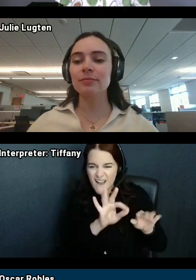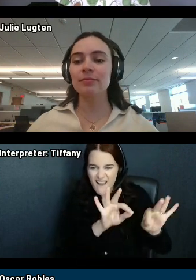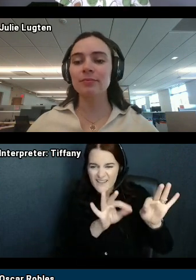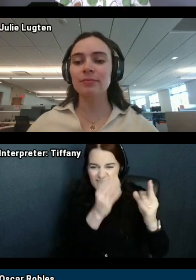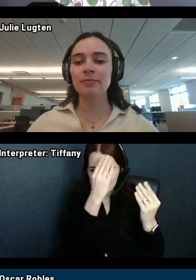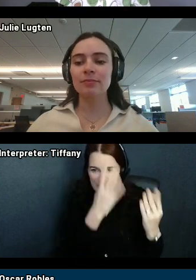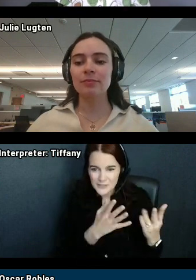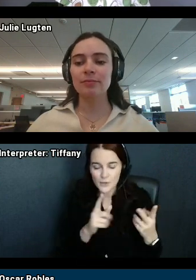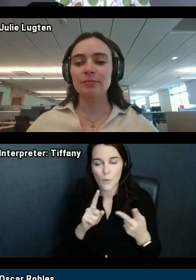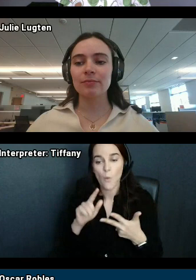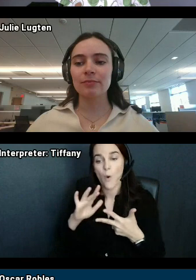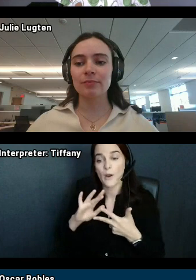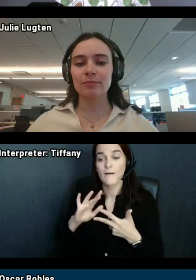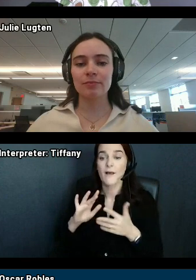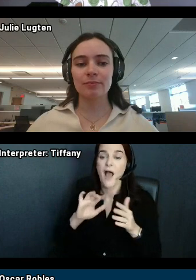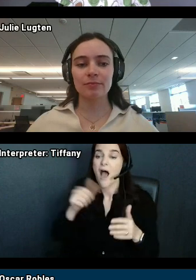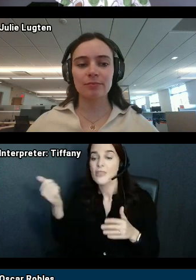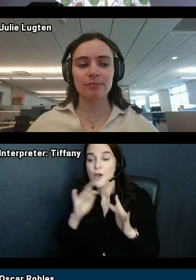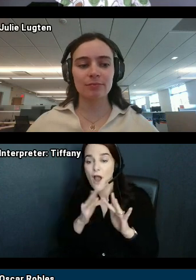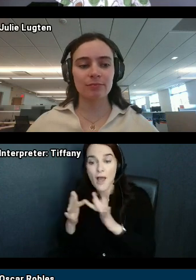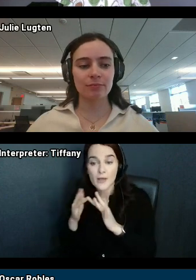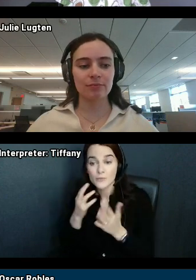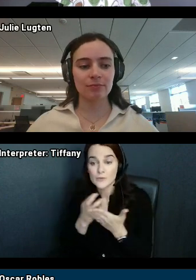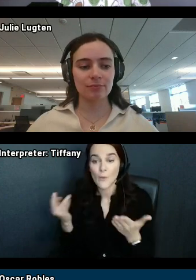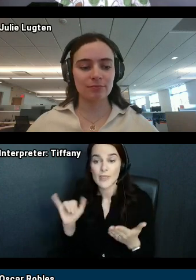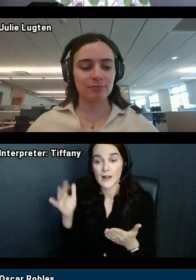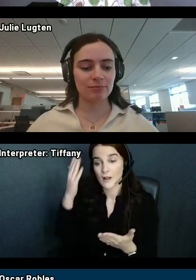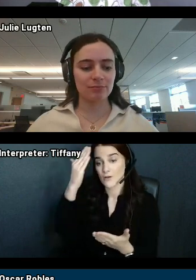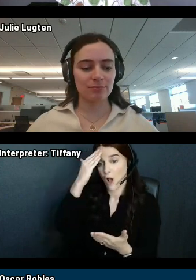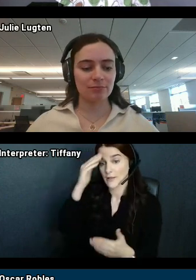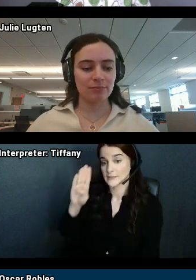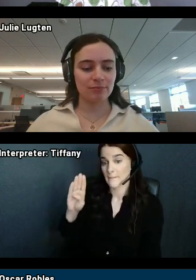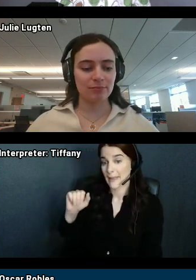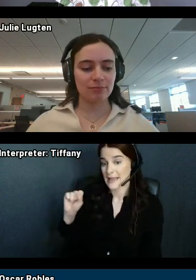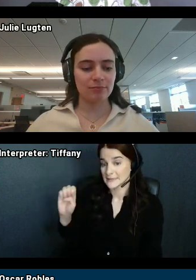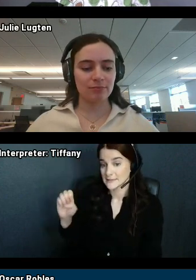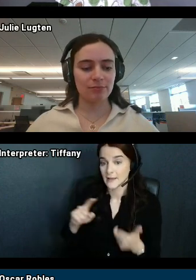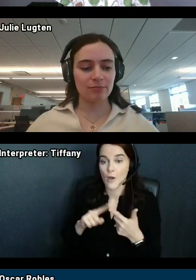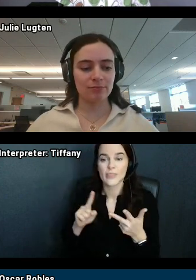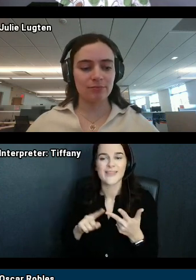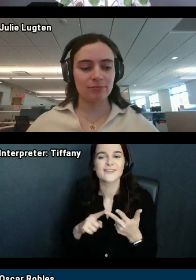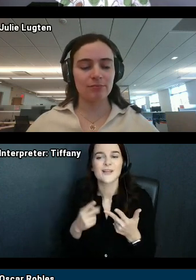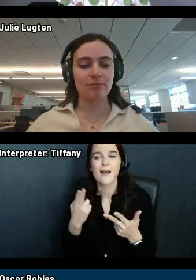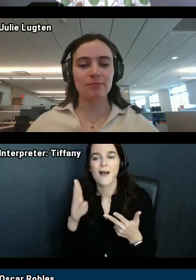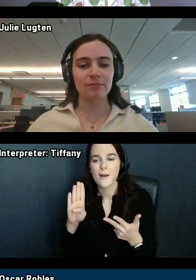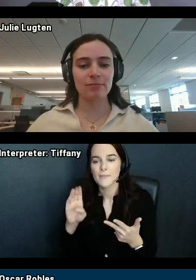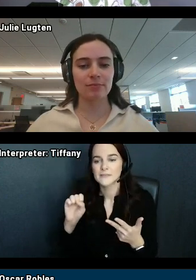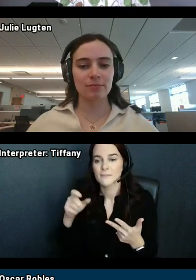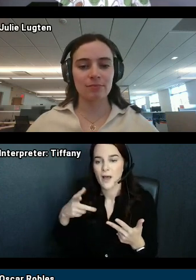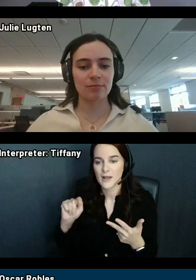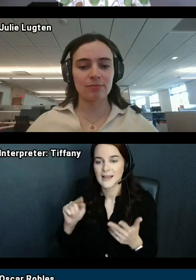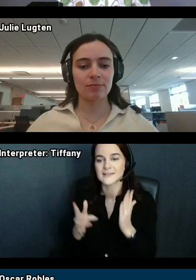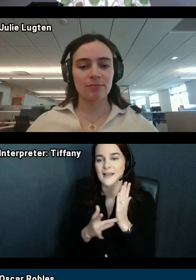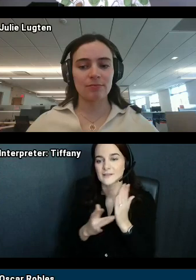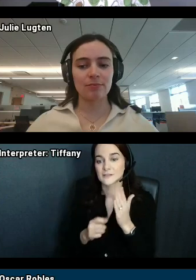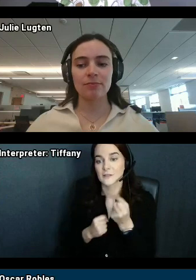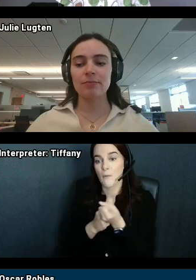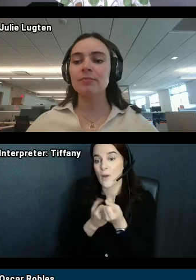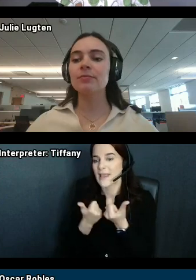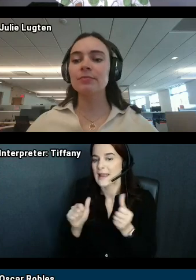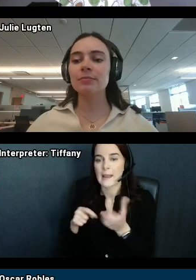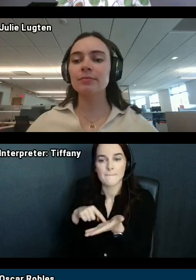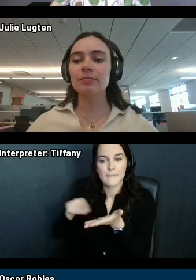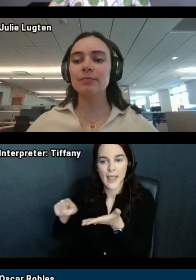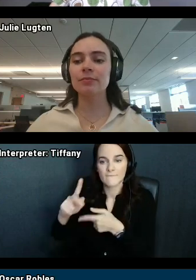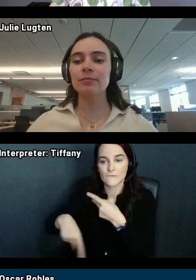like the knowledge base, then there's HubSpot technical support. If you're on any paid tier of HubSpot, you have access to that. And you